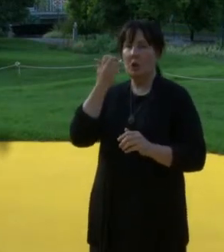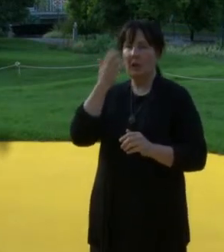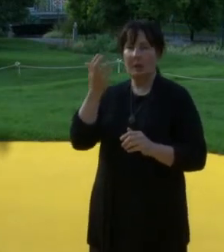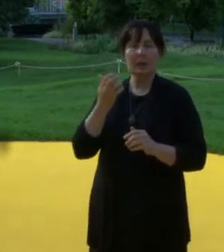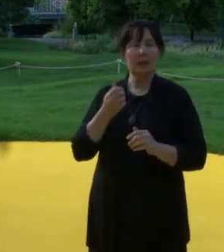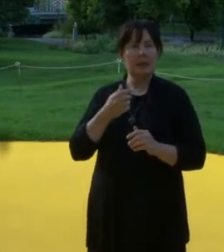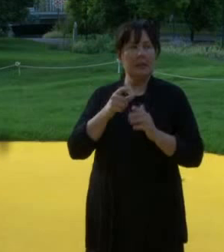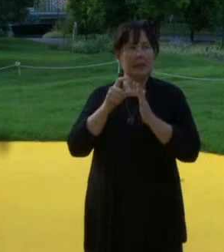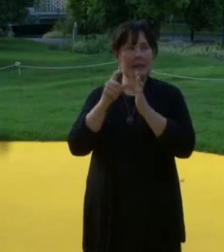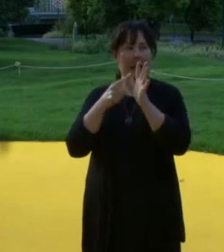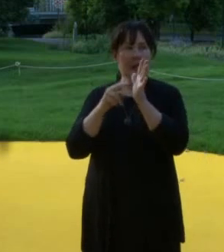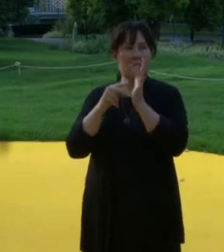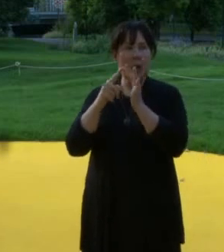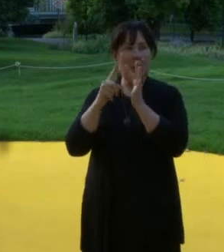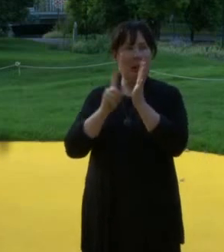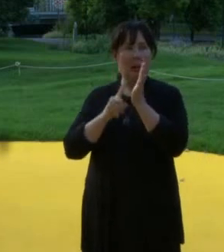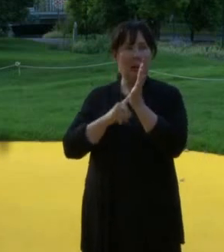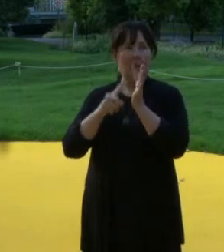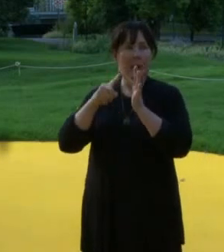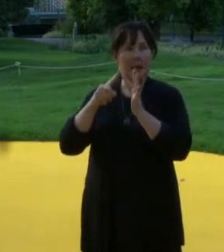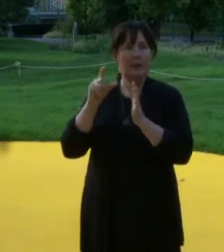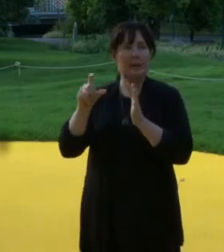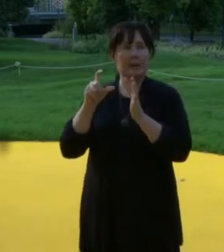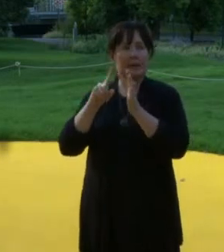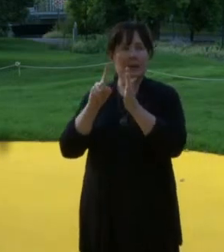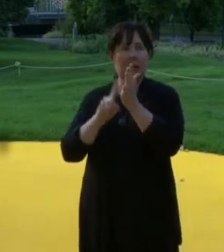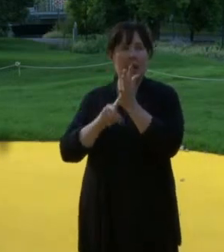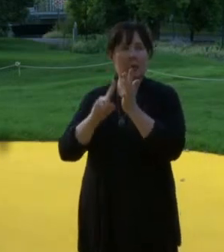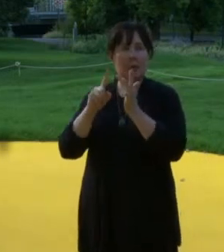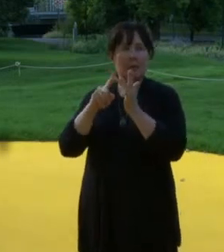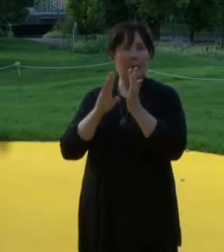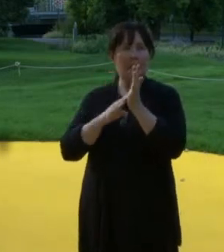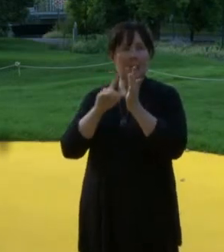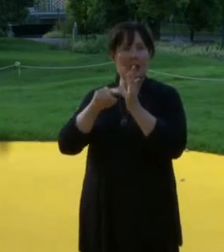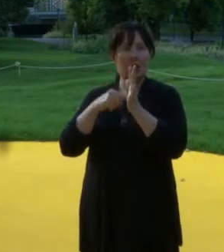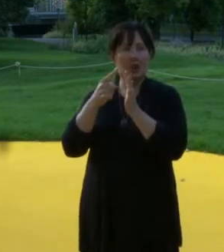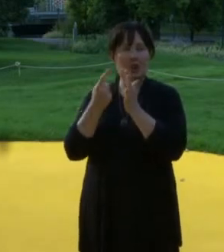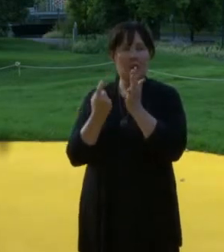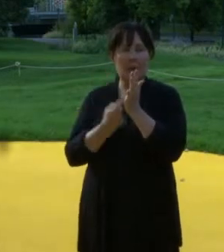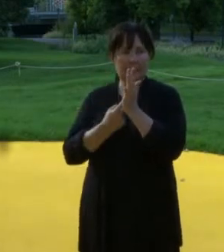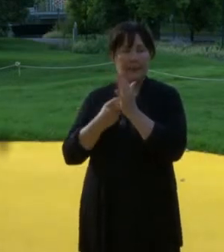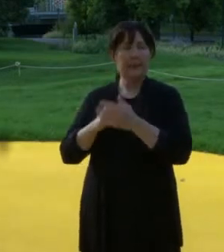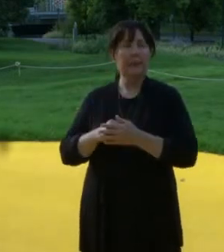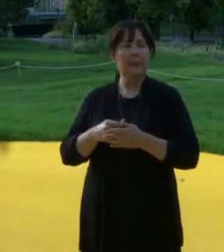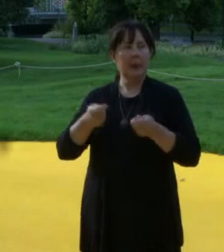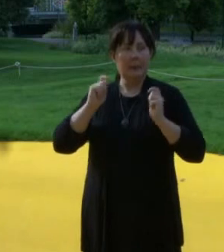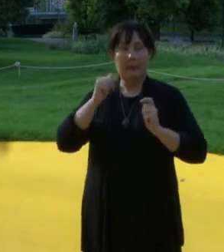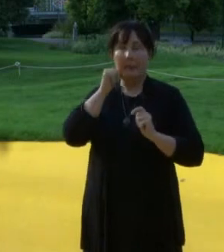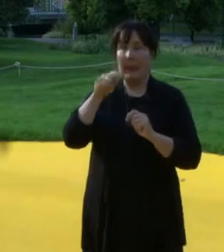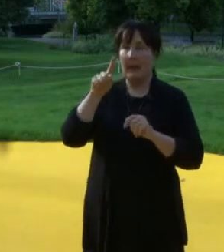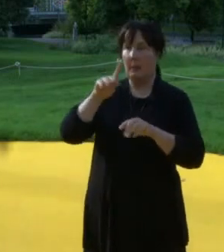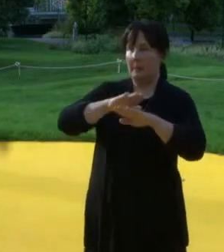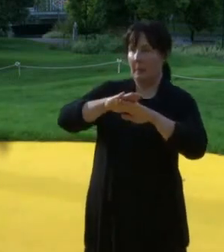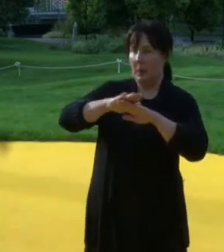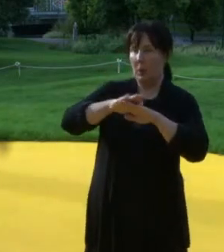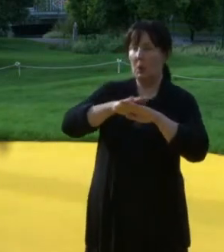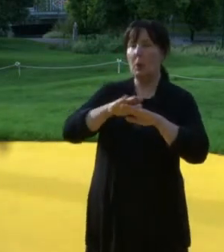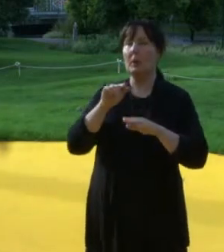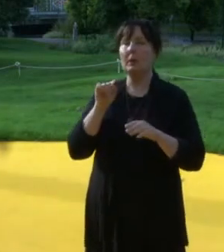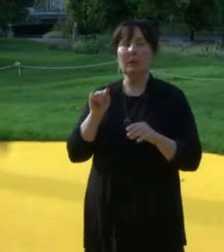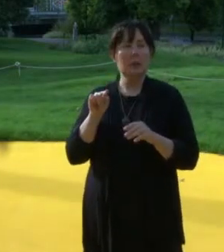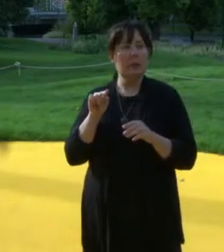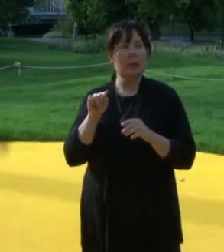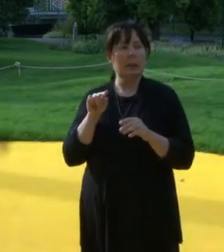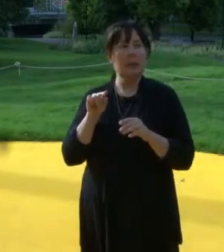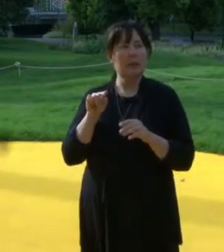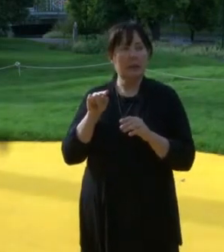of racism and resilience by Veronica Gorey, published by Scribe Publications. The Mother Wound